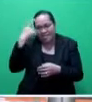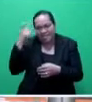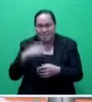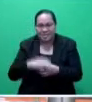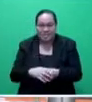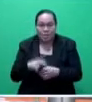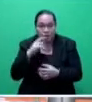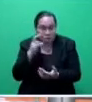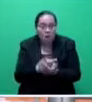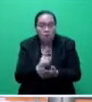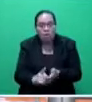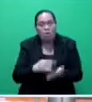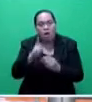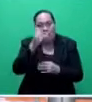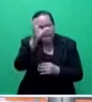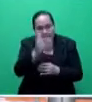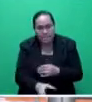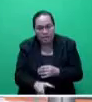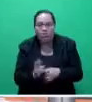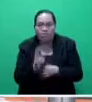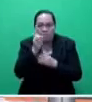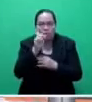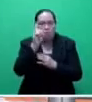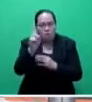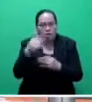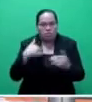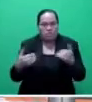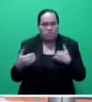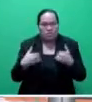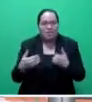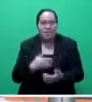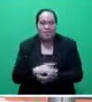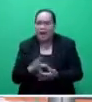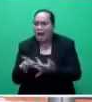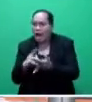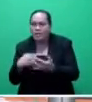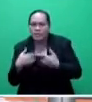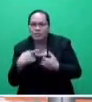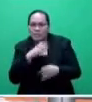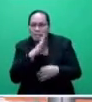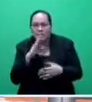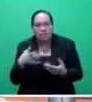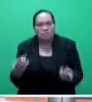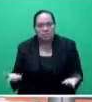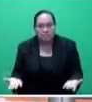actually have only one person representing only one university when the other universities are mixed up. Thank you, Mr. Speaker, sir.